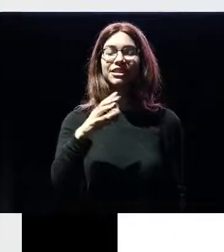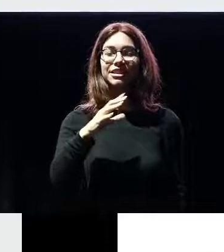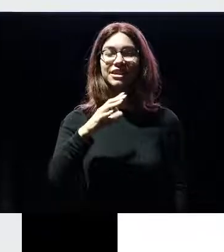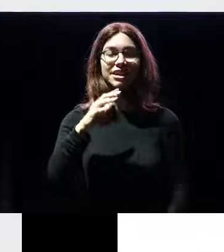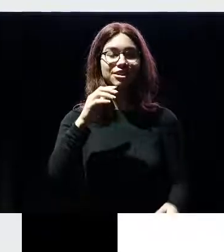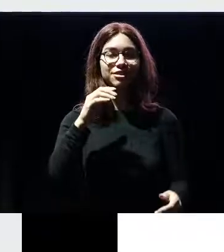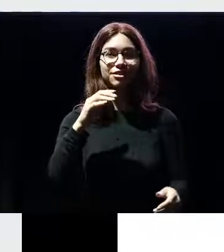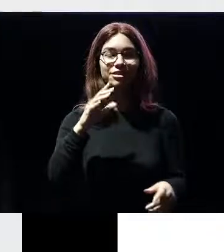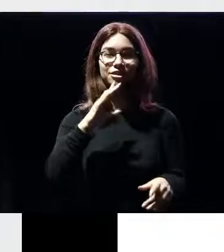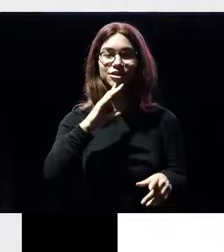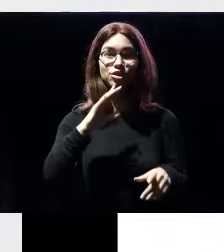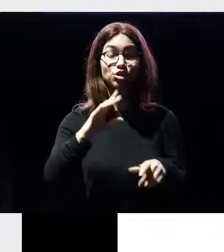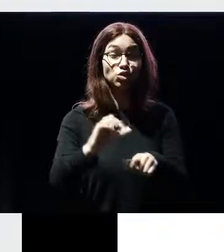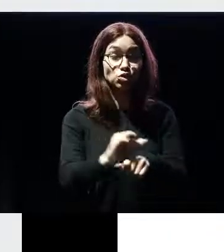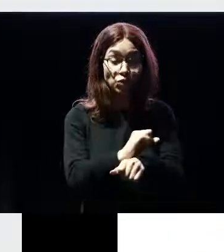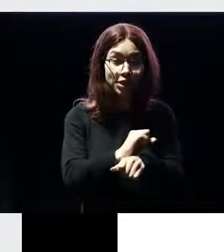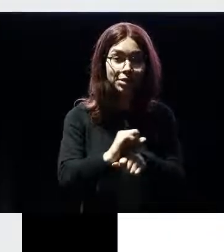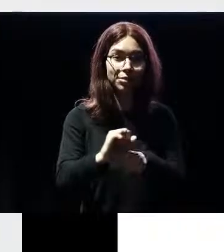extremely